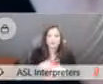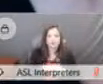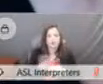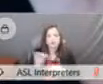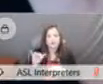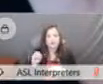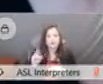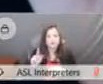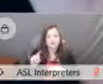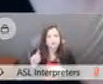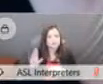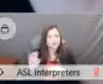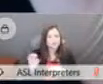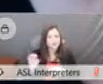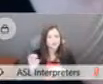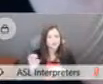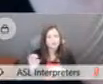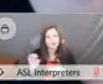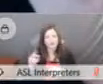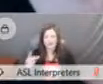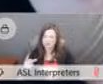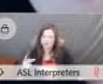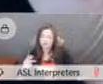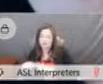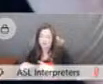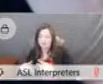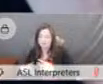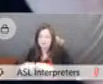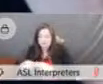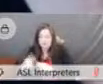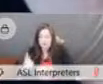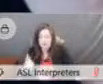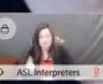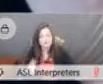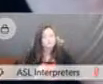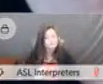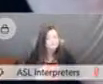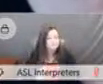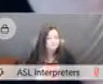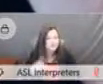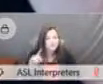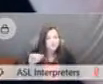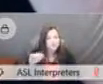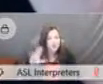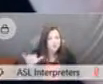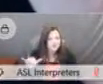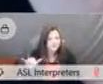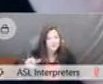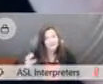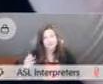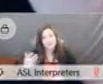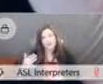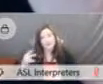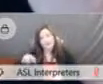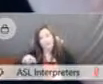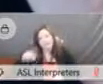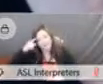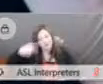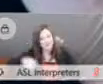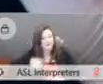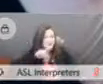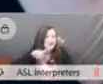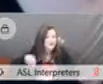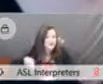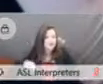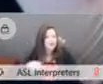It's actually two, but I'm going to combine them. Darcy Haygood, he's probably been waiting and waiting for me to get to this question.